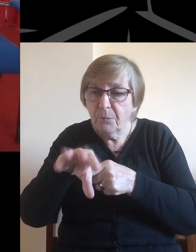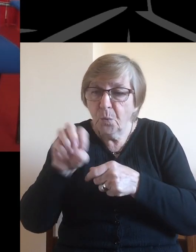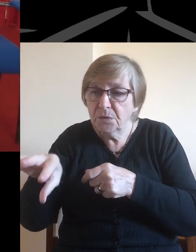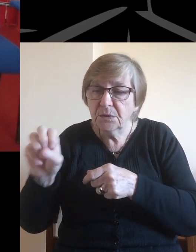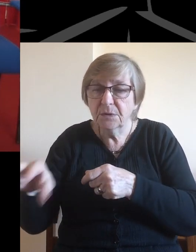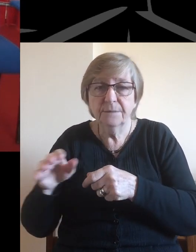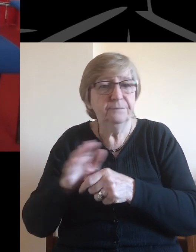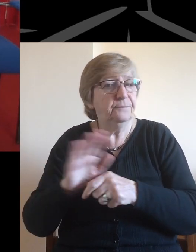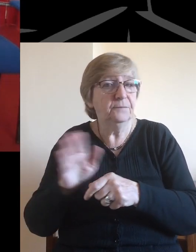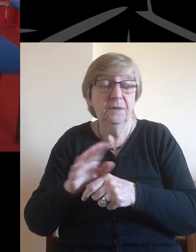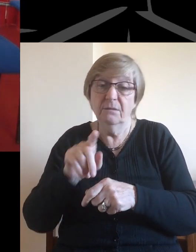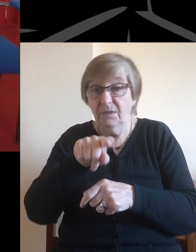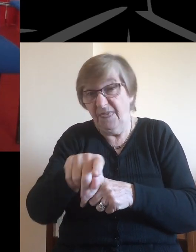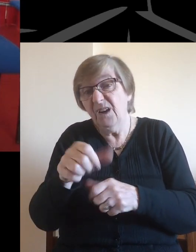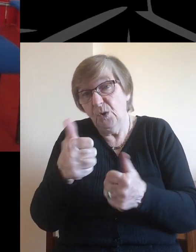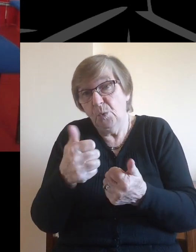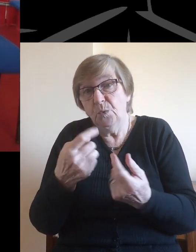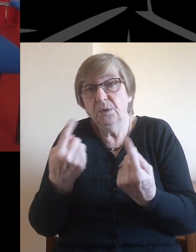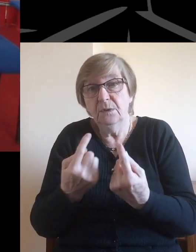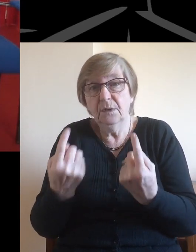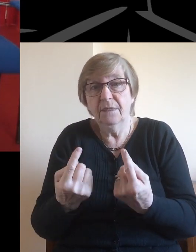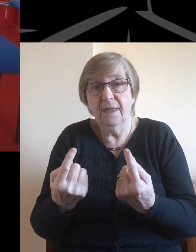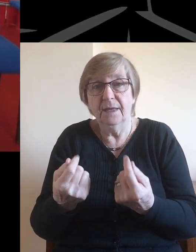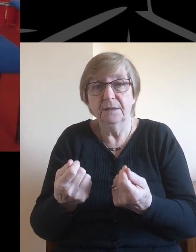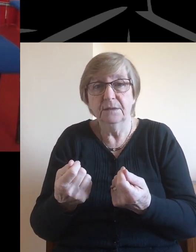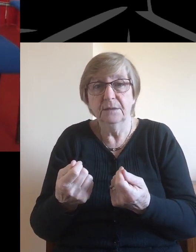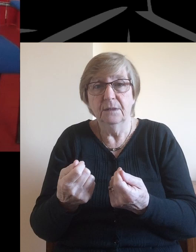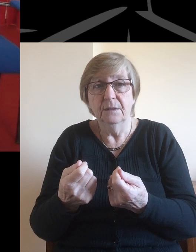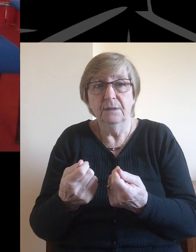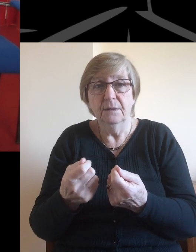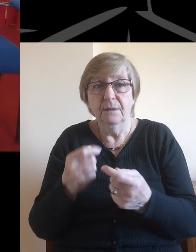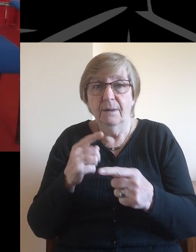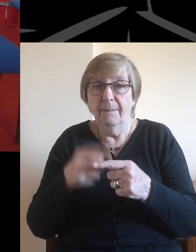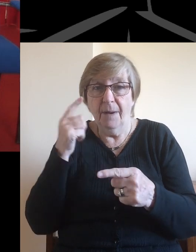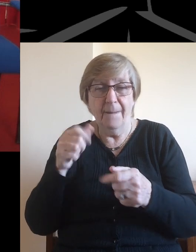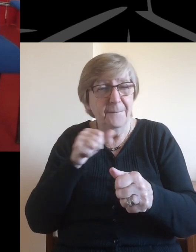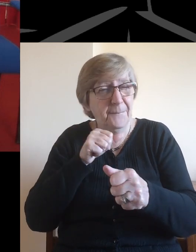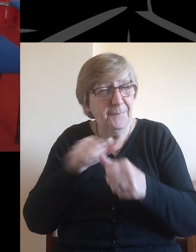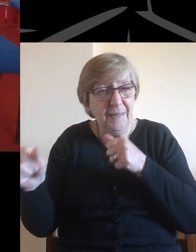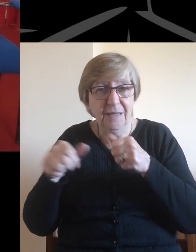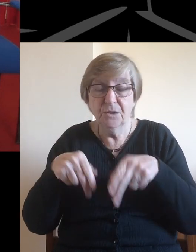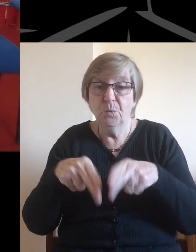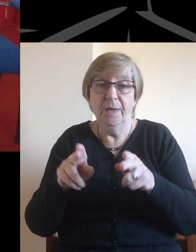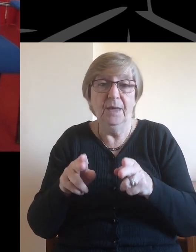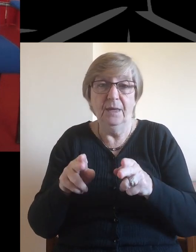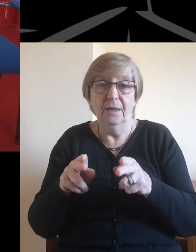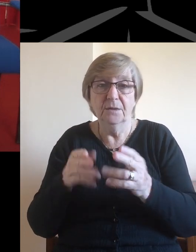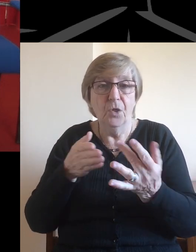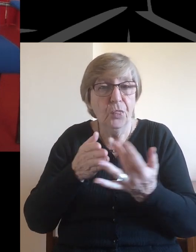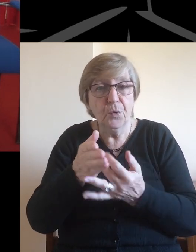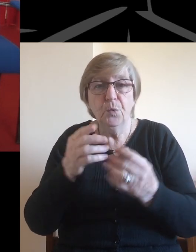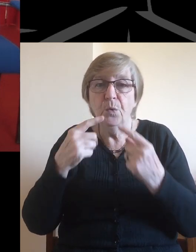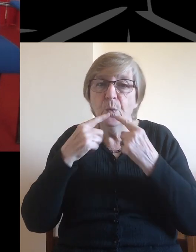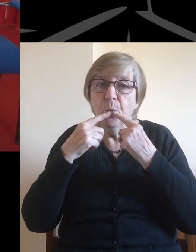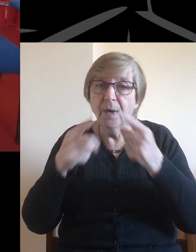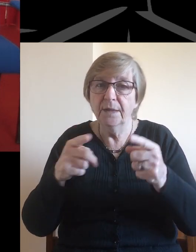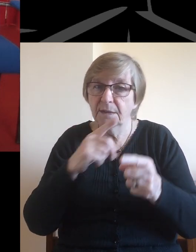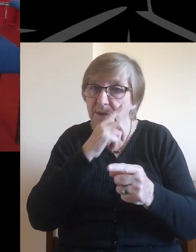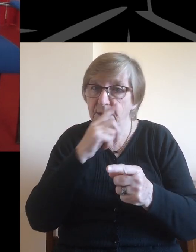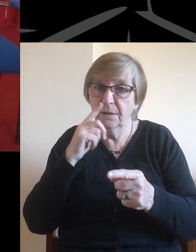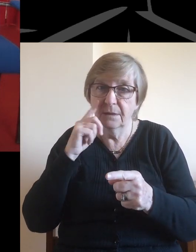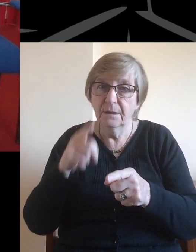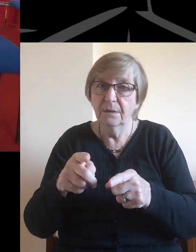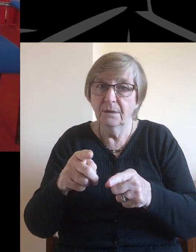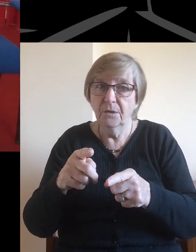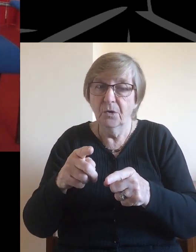have their place. I'm not saying don't do any of them. But it's primarily through the witness of a friend and family